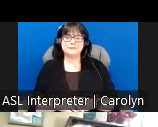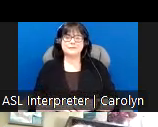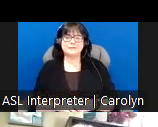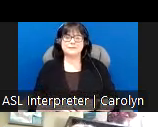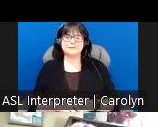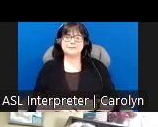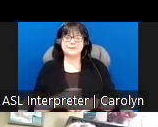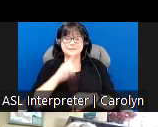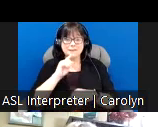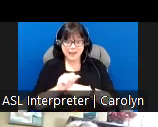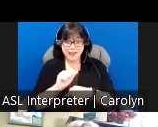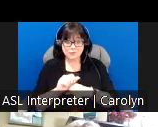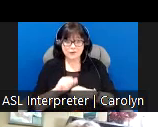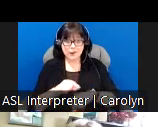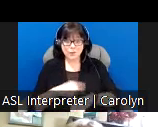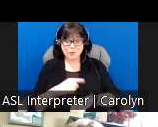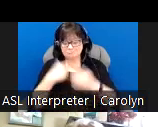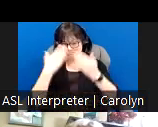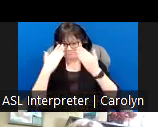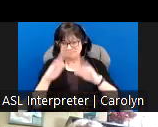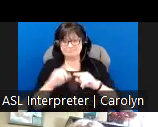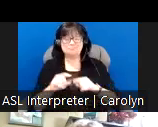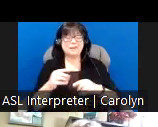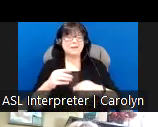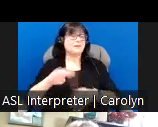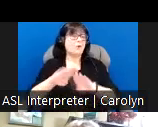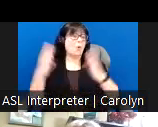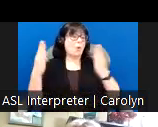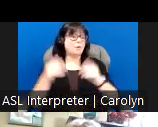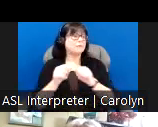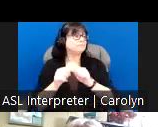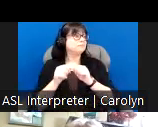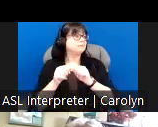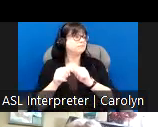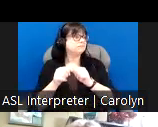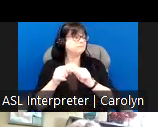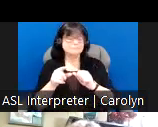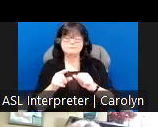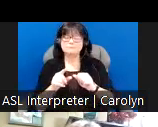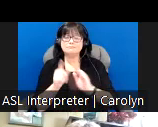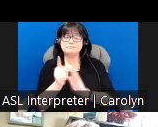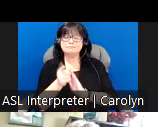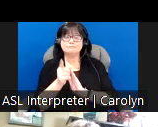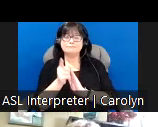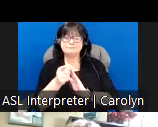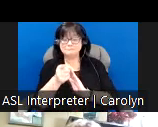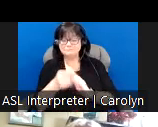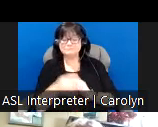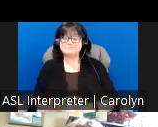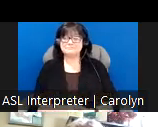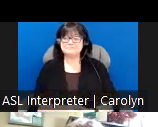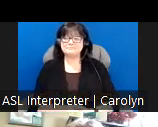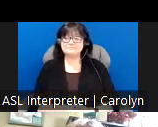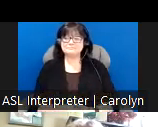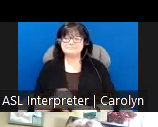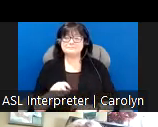time they actually took, but if they leave it up and running, it will stay open as long as it's there. Okay, understood.